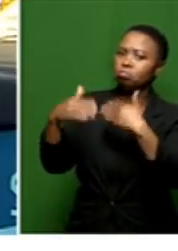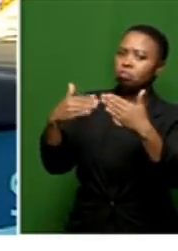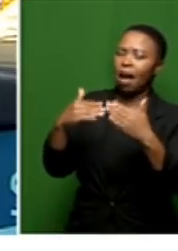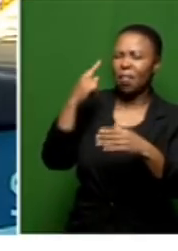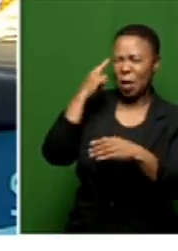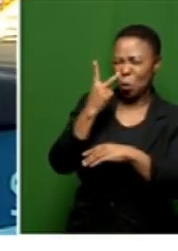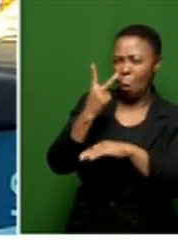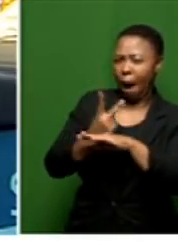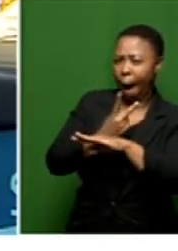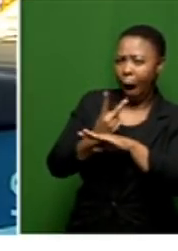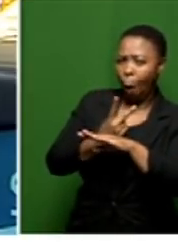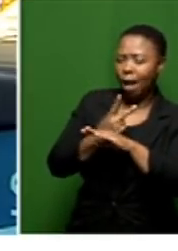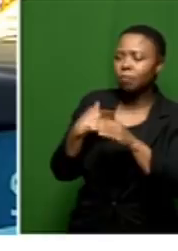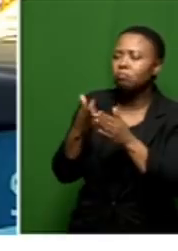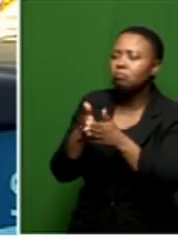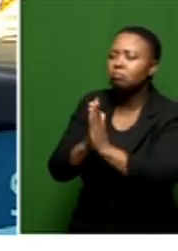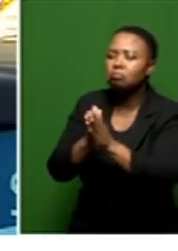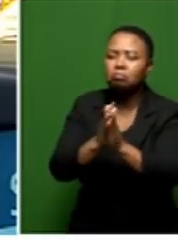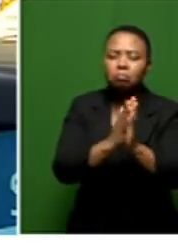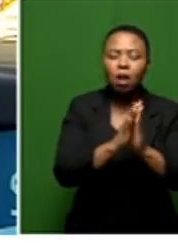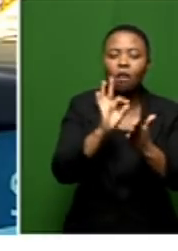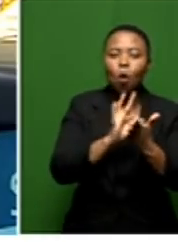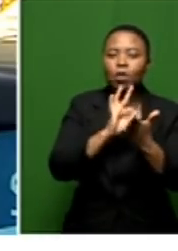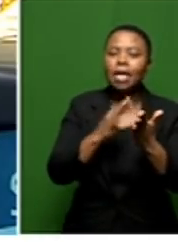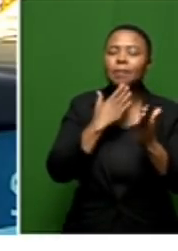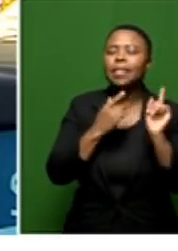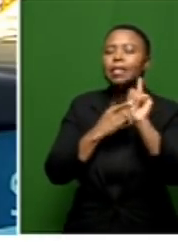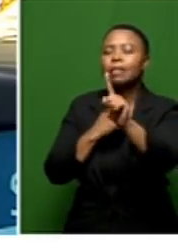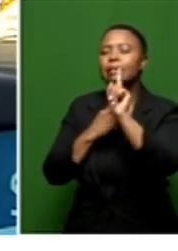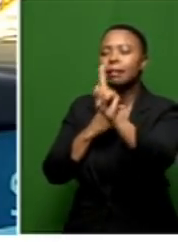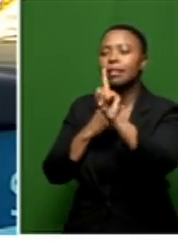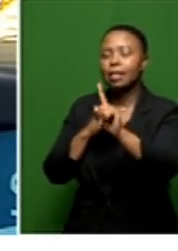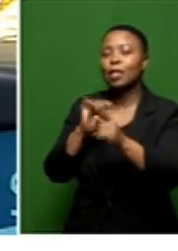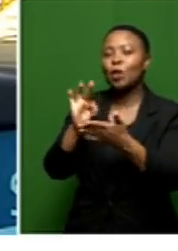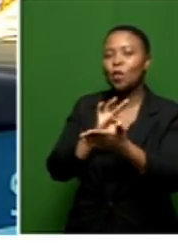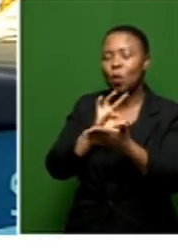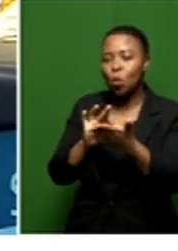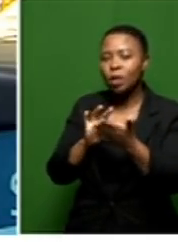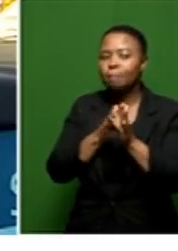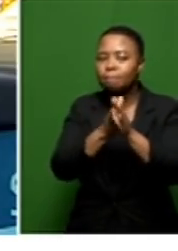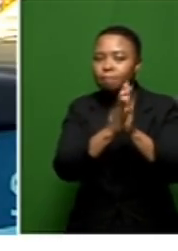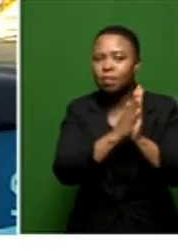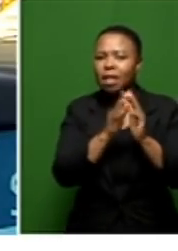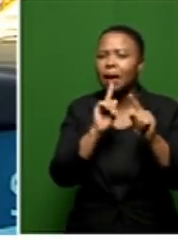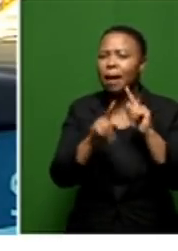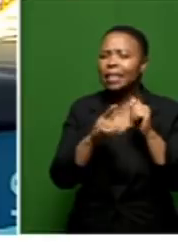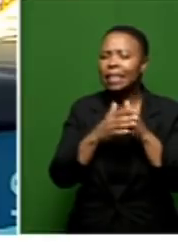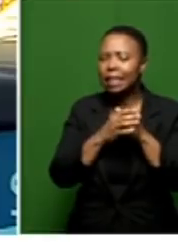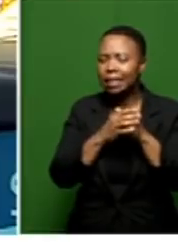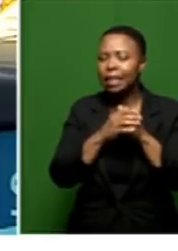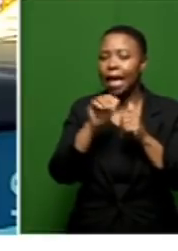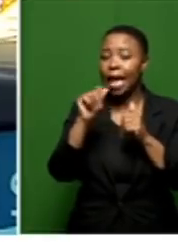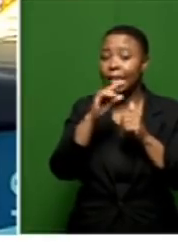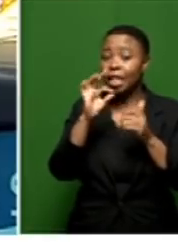go, appealing to voters to get out there. And there does seem to be a missing link that